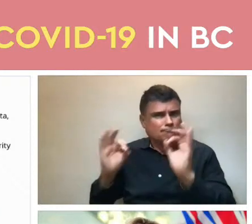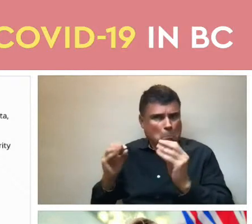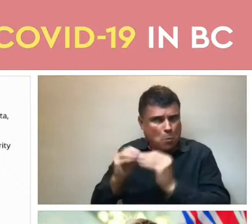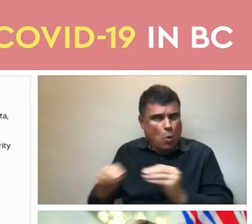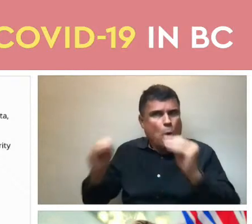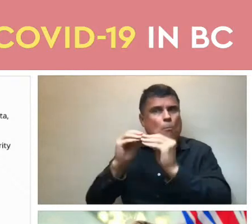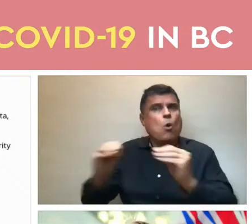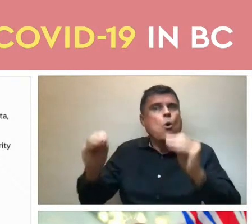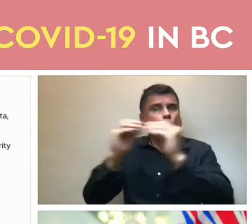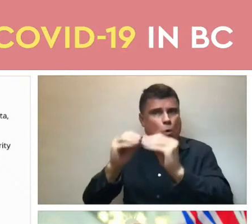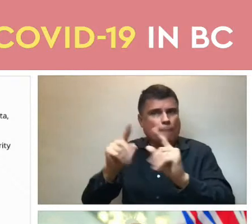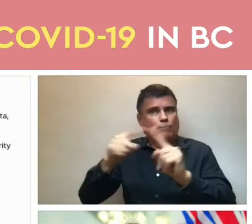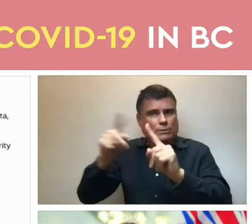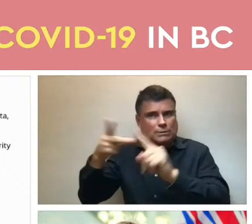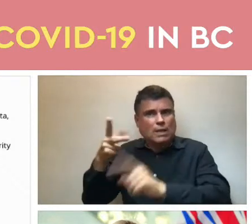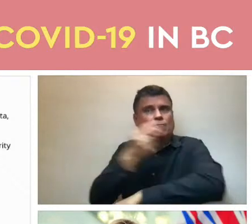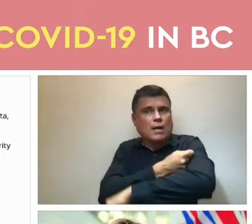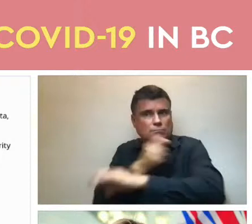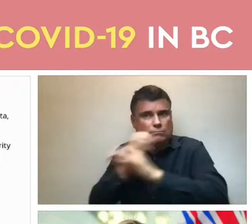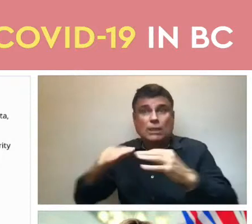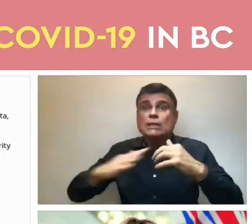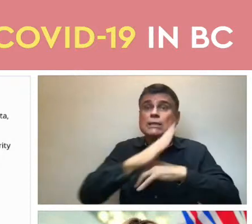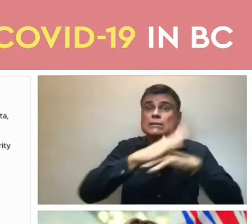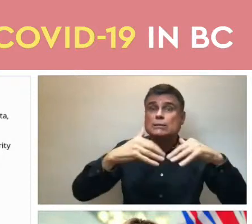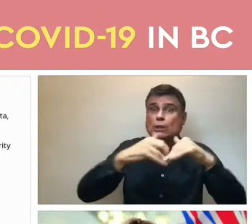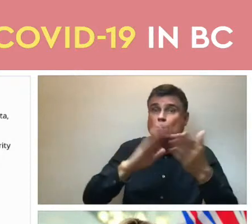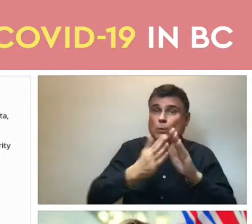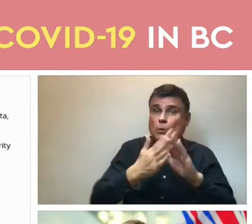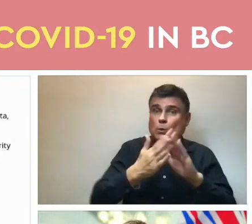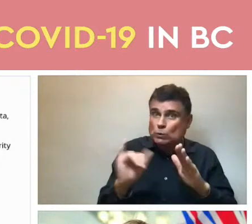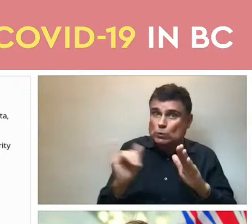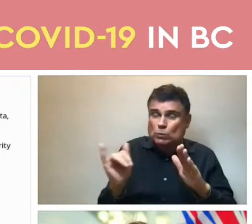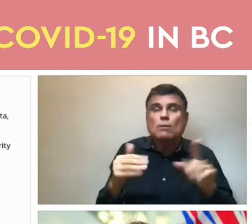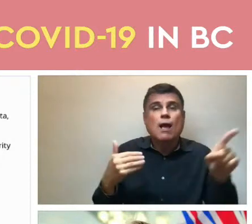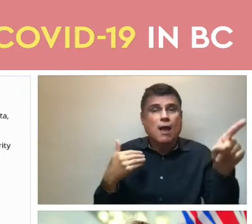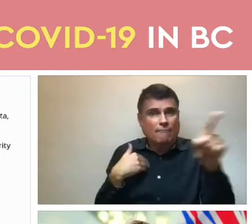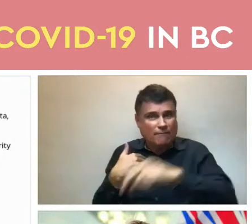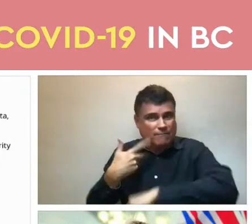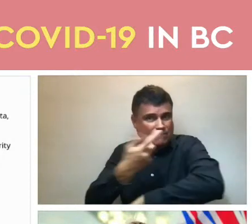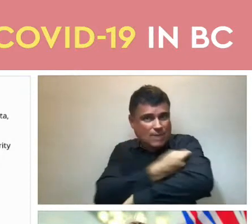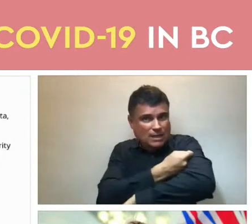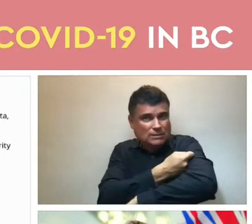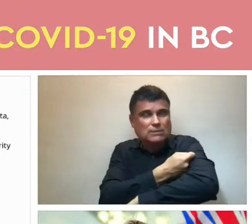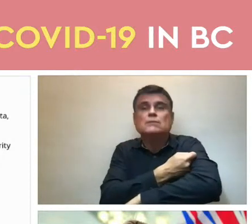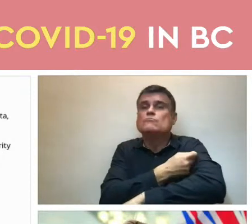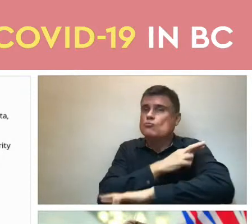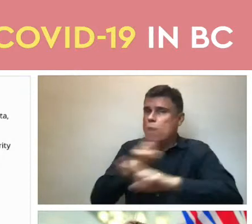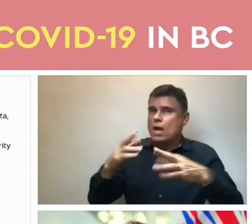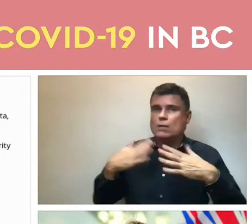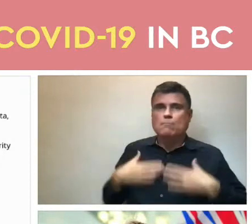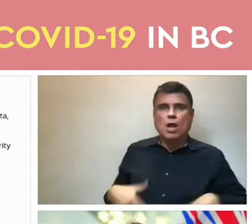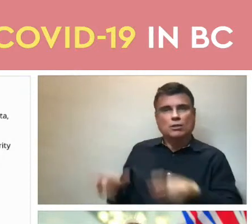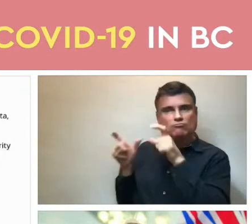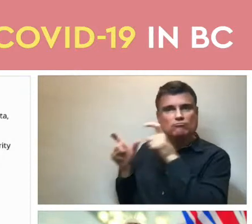through vaccination. These are the things that we know work and that will work against Omicron as